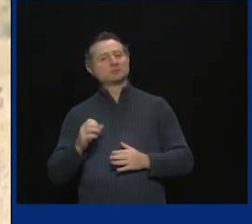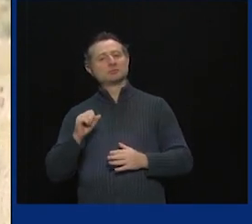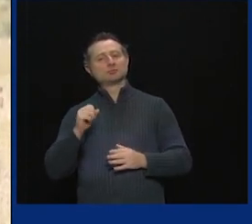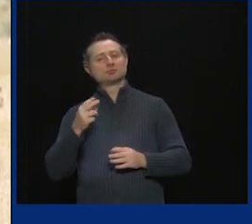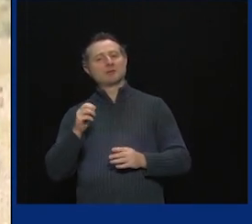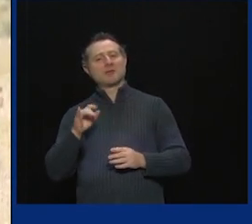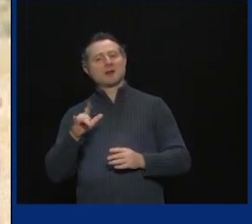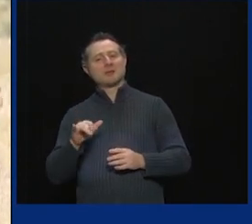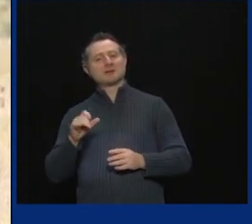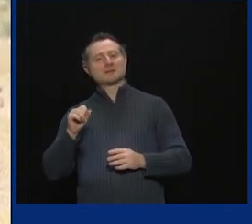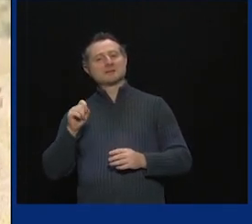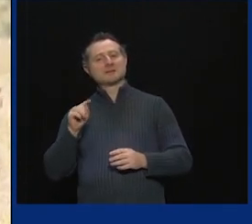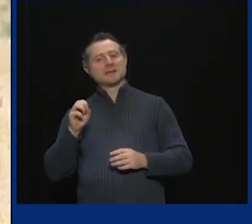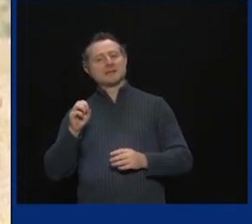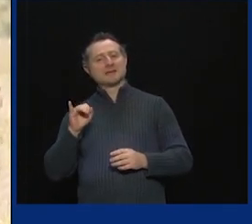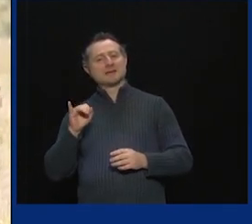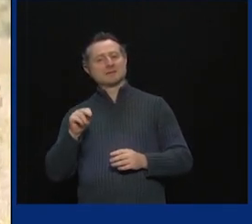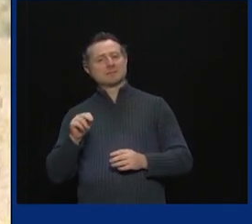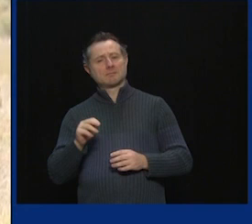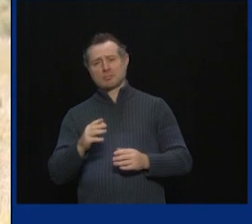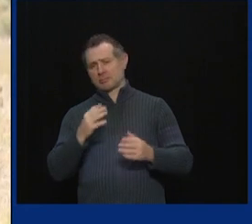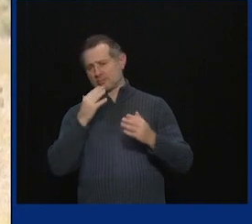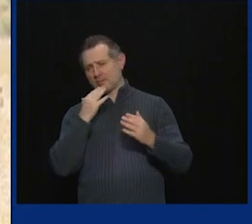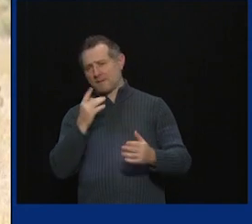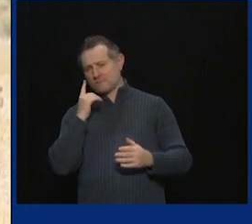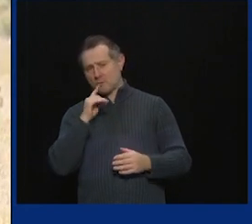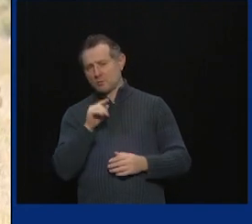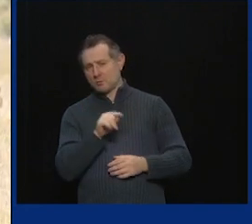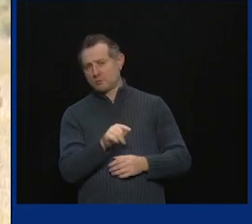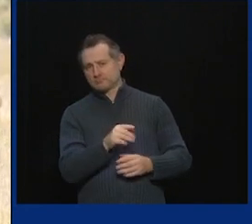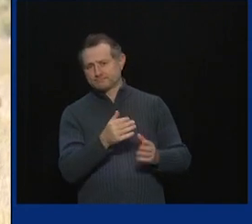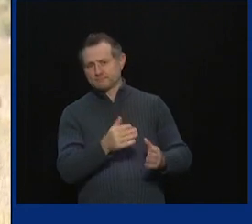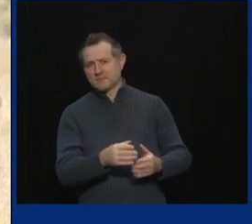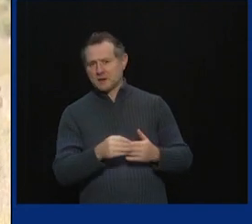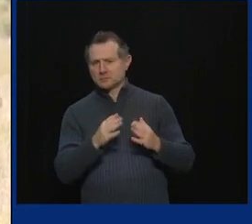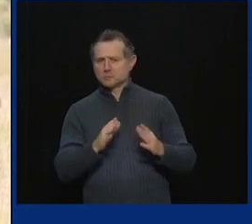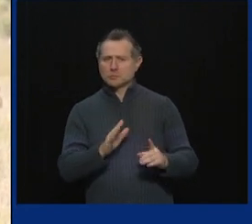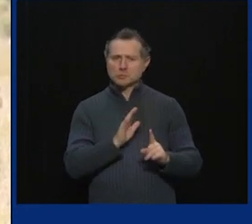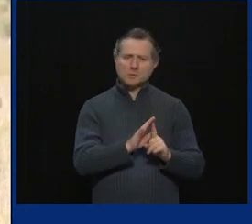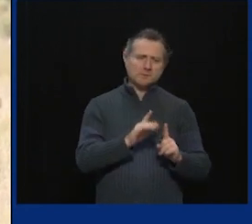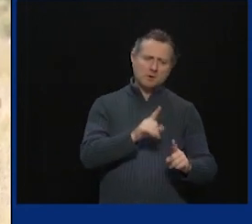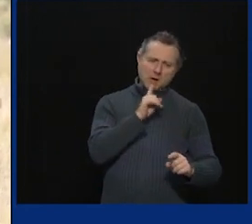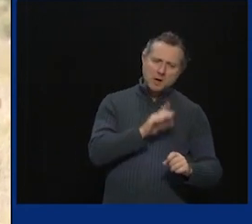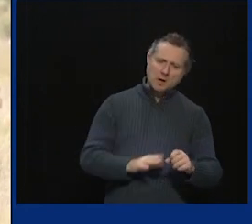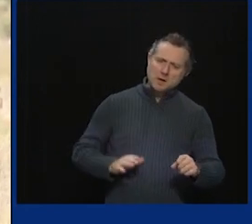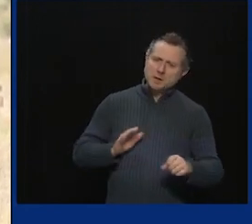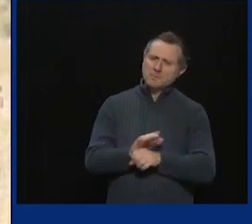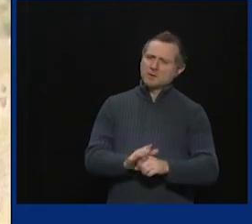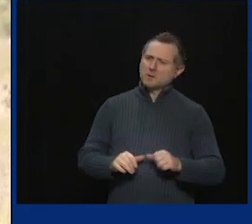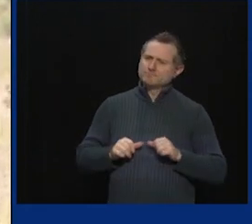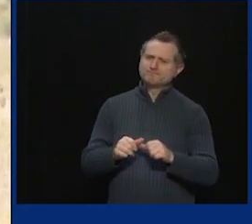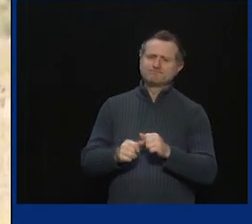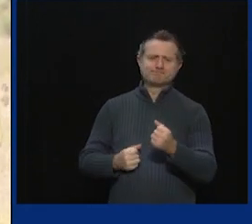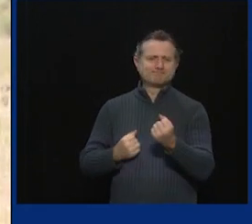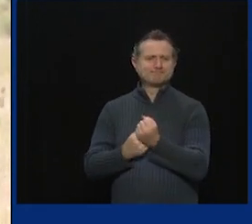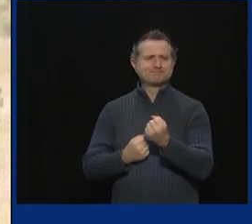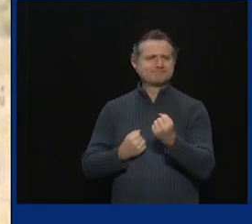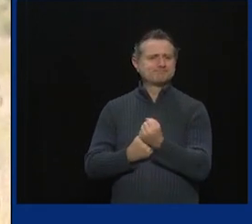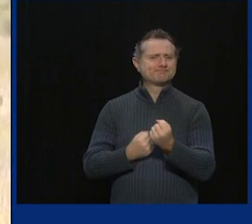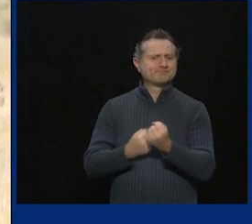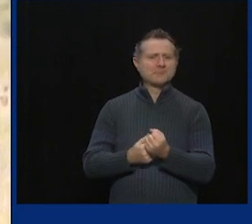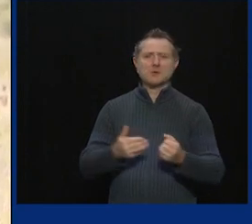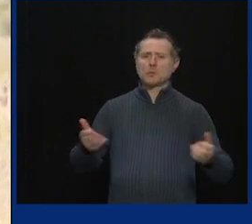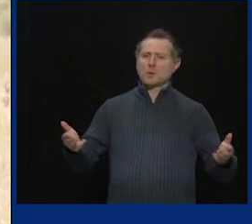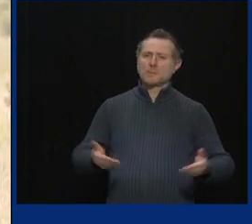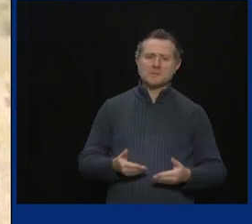for their continued commitment to support the efforts of the GCDC. Please welcome Genesee County Legislature Chair, Shelley Stein.